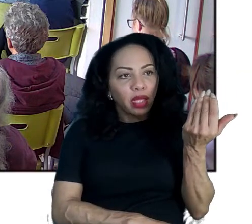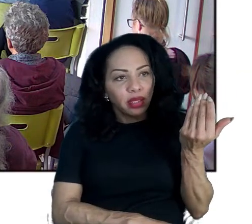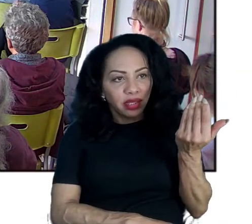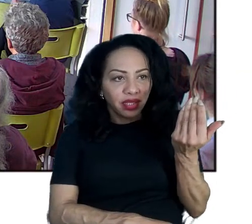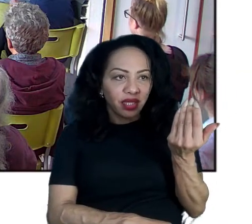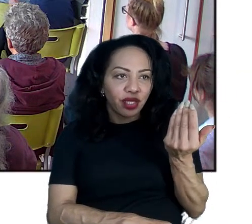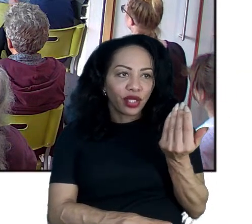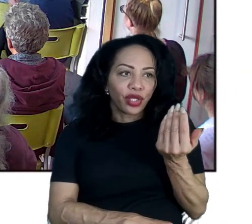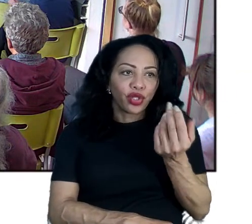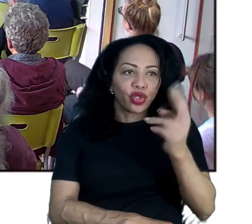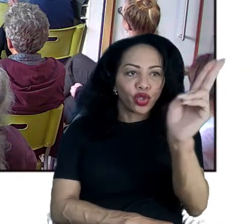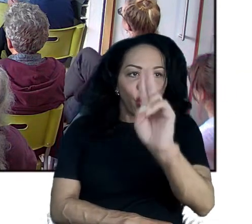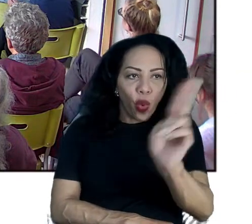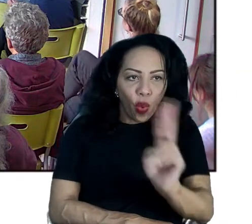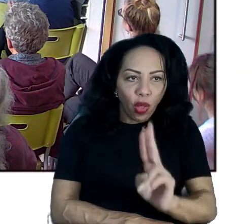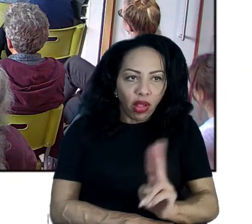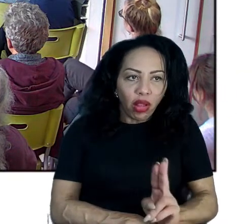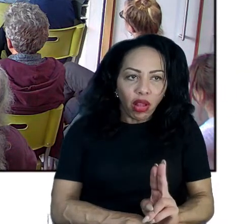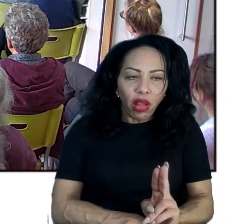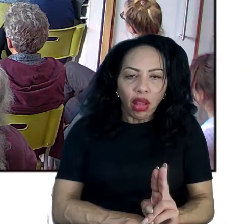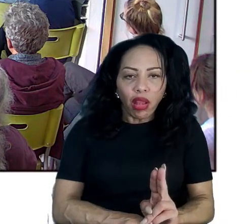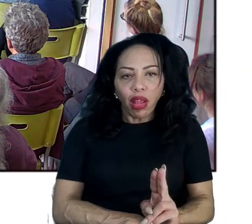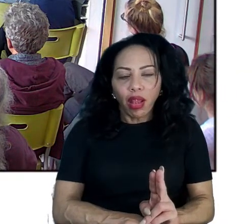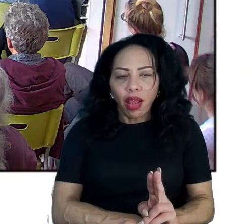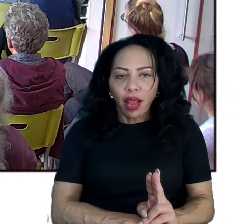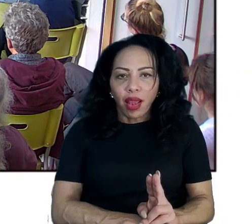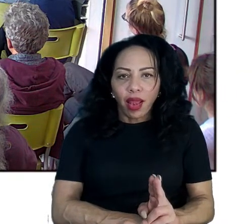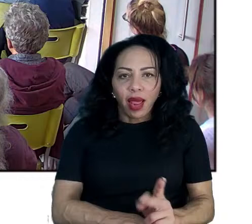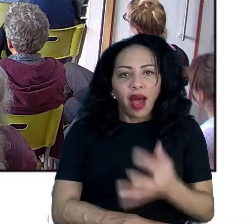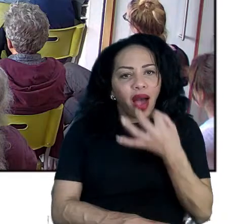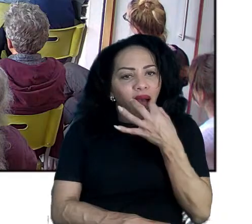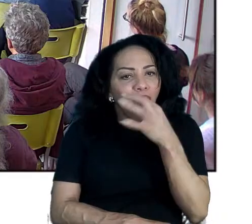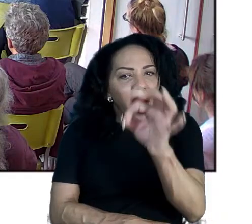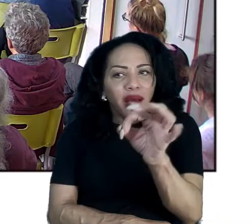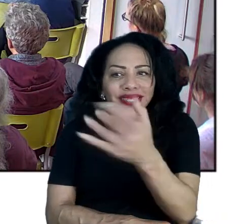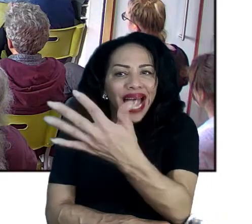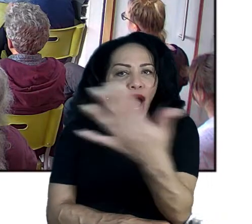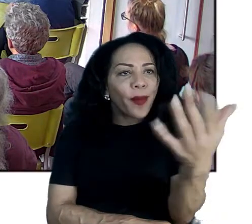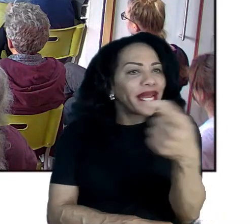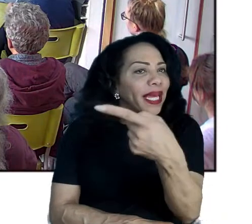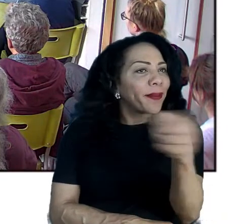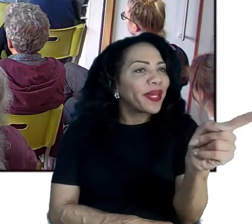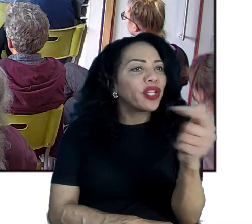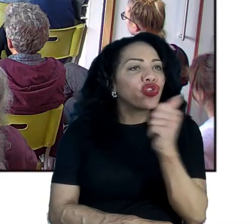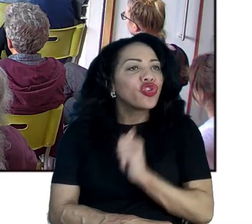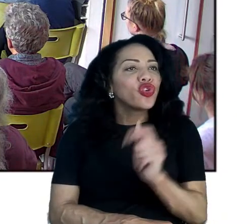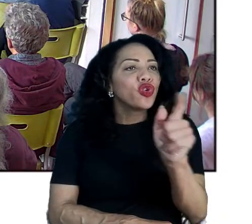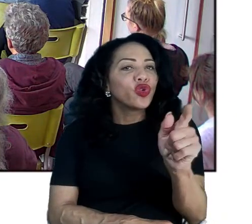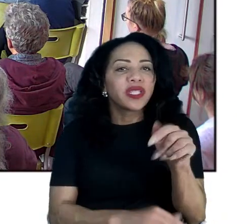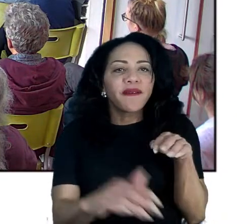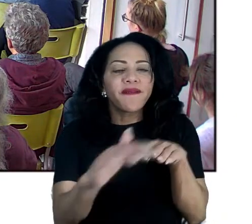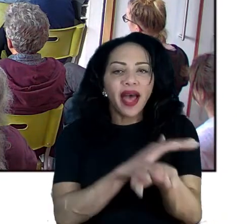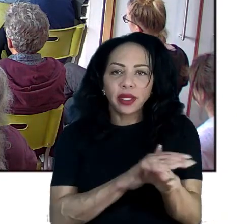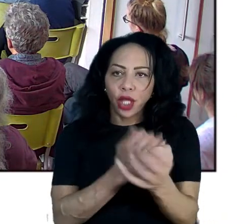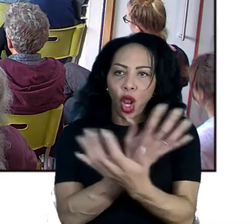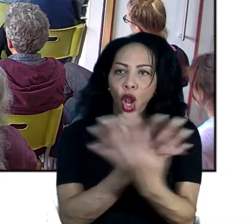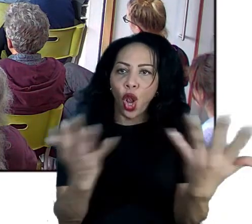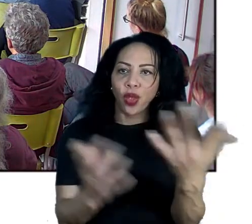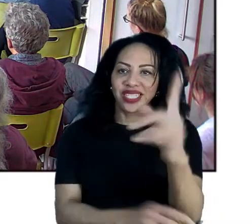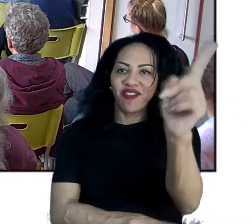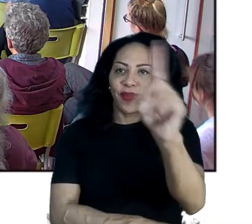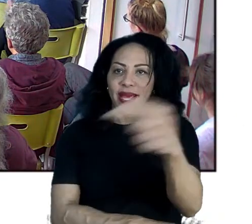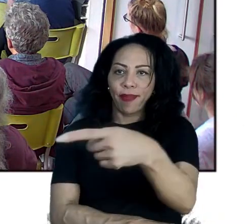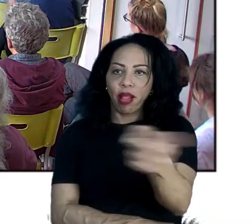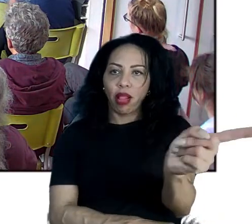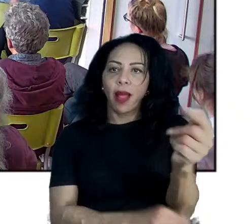also older than me, but I remember saying to the room, how many people have used a fax? And a lot of people in that space had used